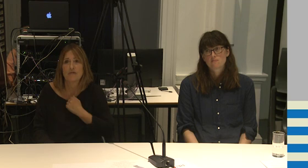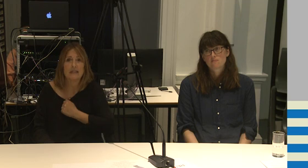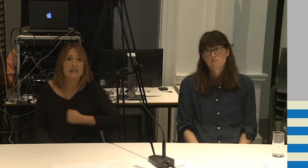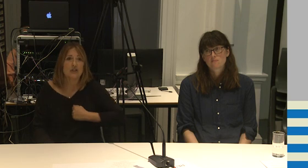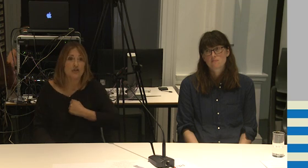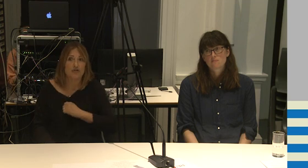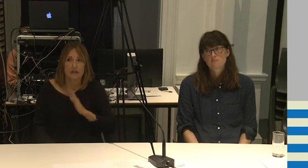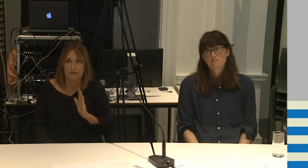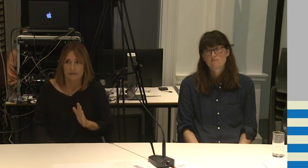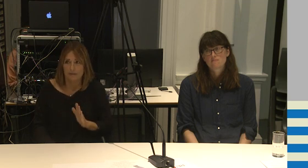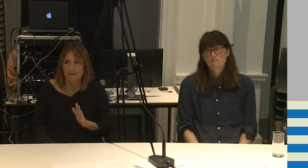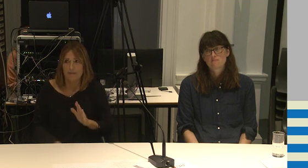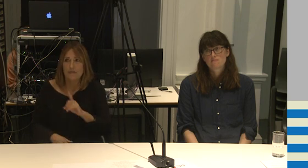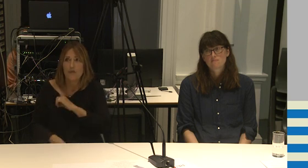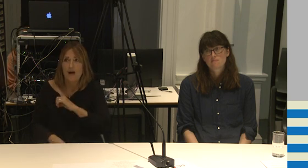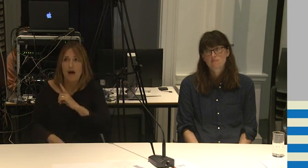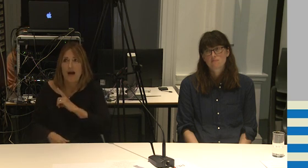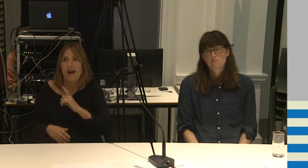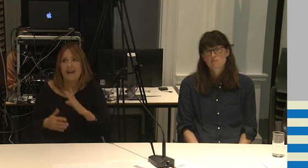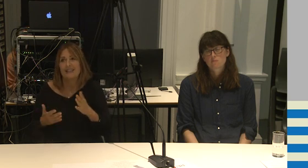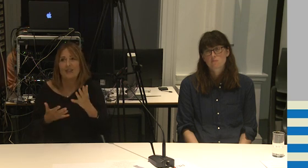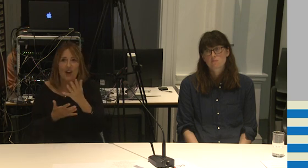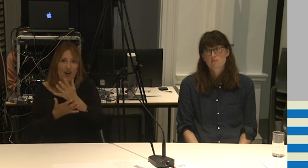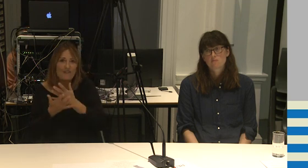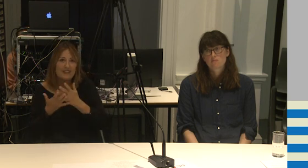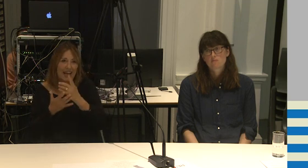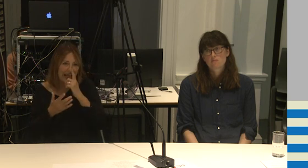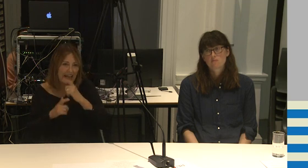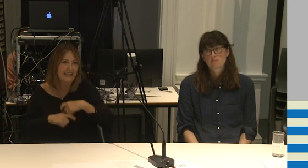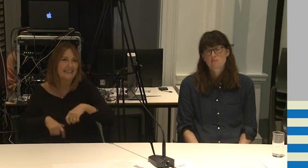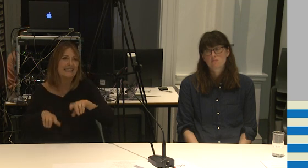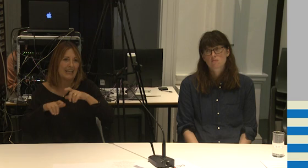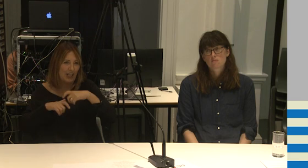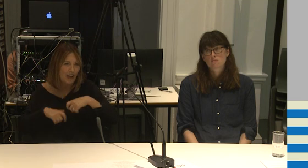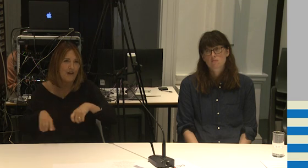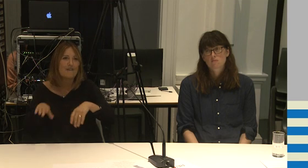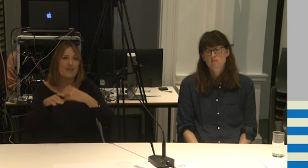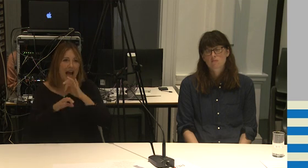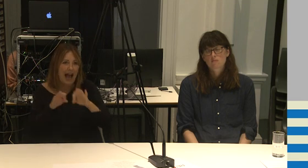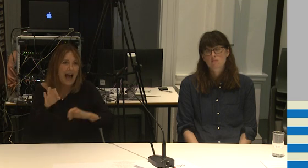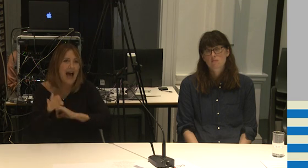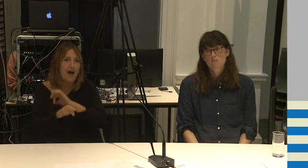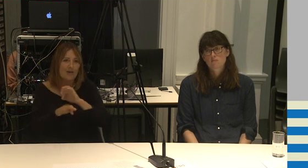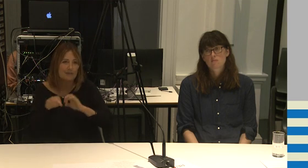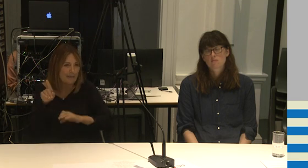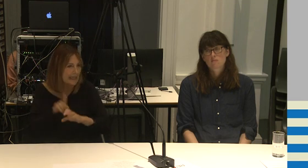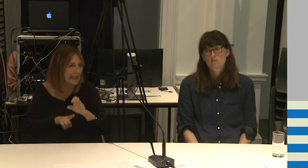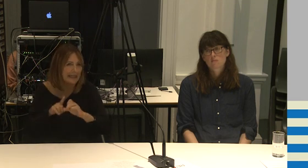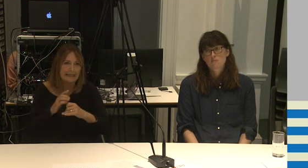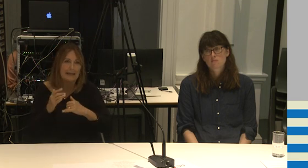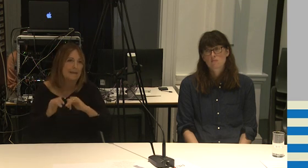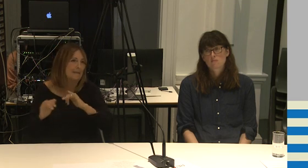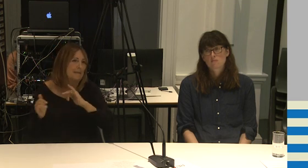Really sorry to do this, because obviously this is a conversation that could continue for hours more and years, weeks, I don't know, probably